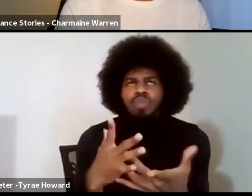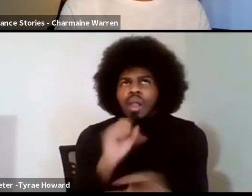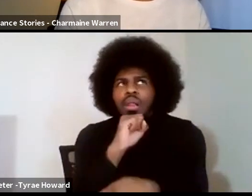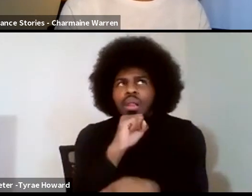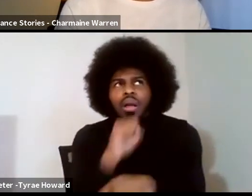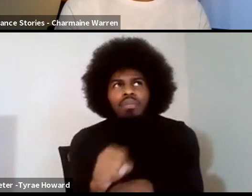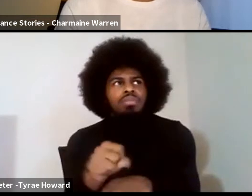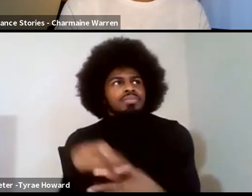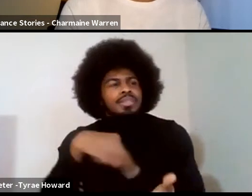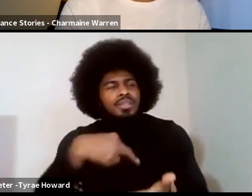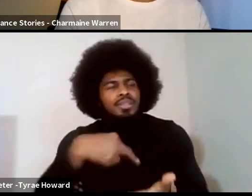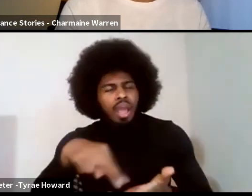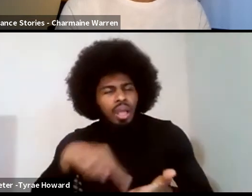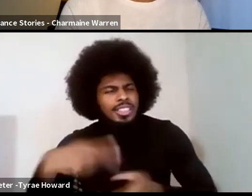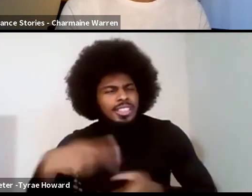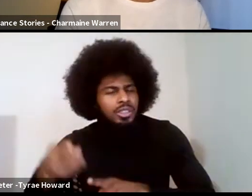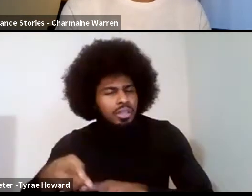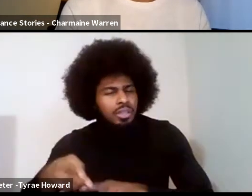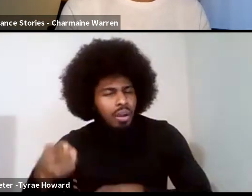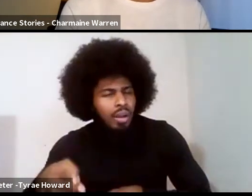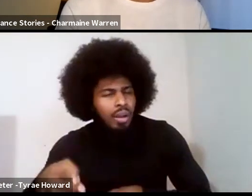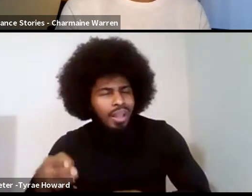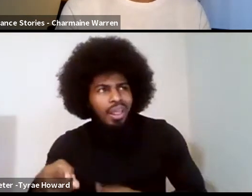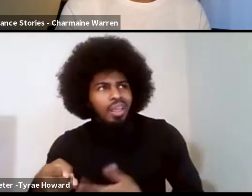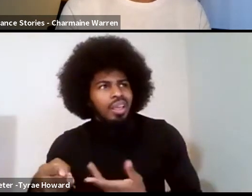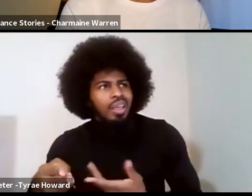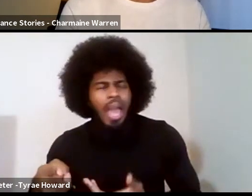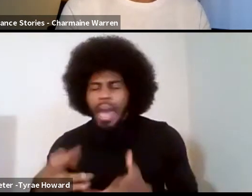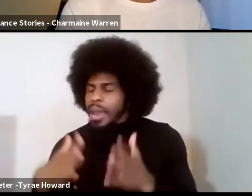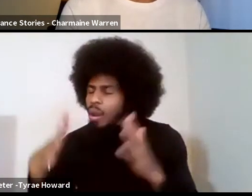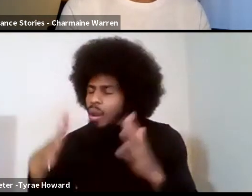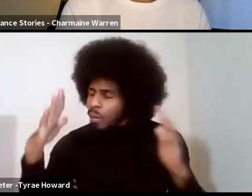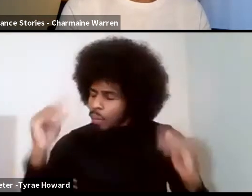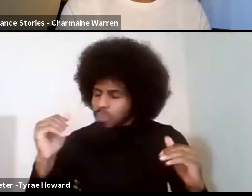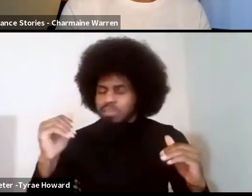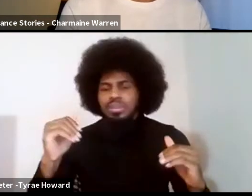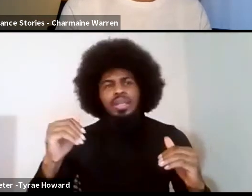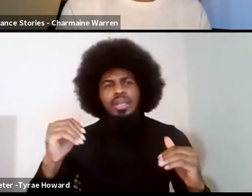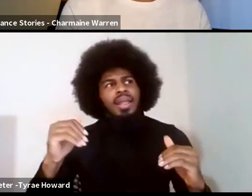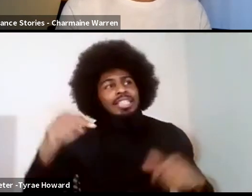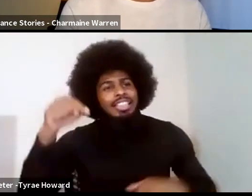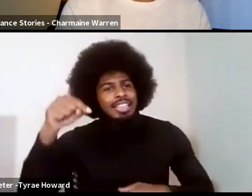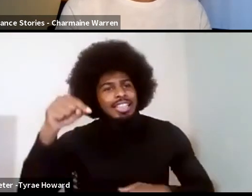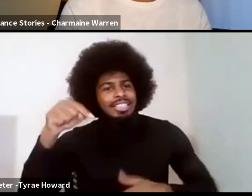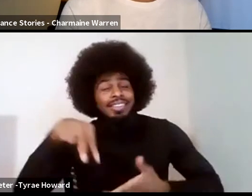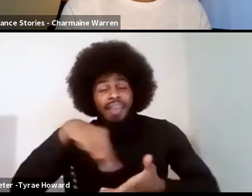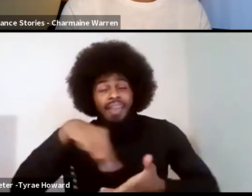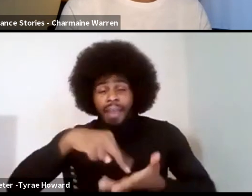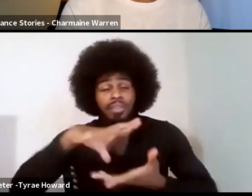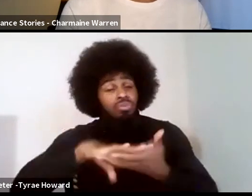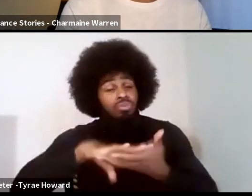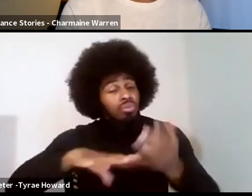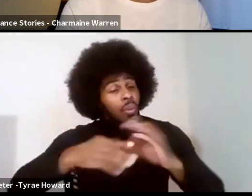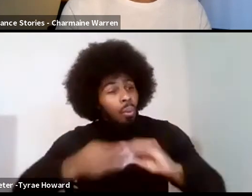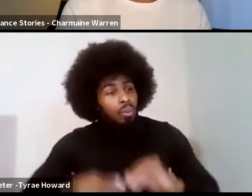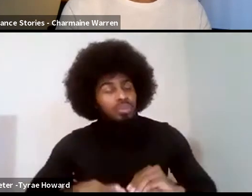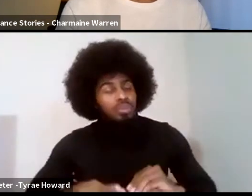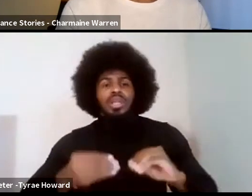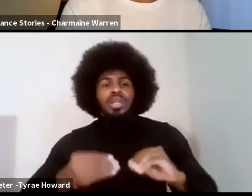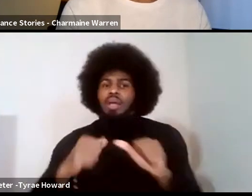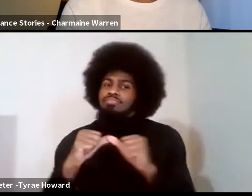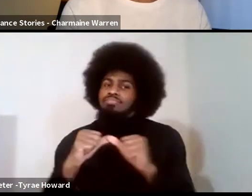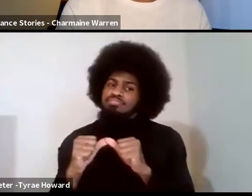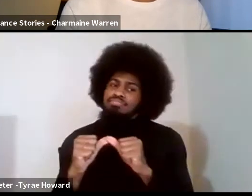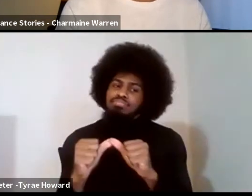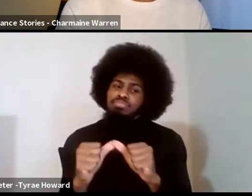or doesn't get maintained, that I really hope these dance stories also maintain and surface.